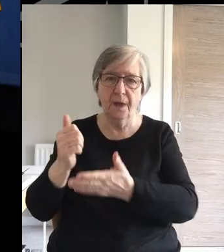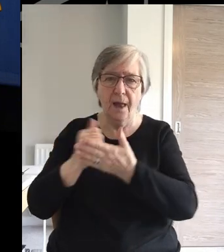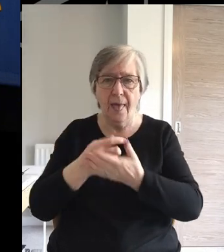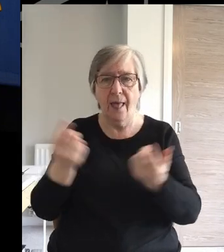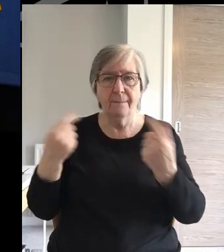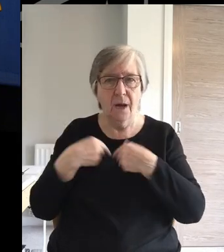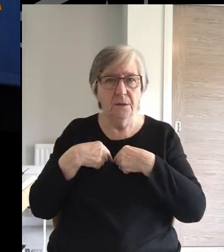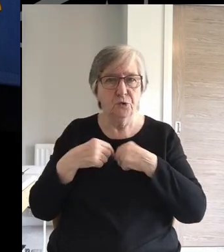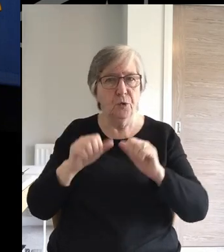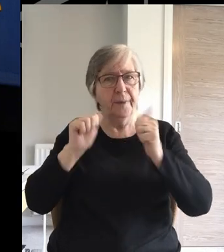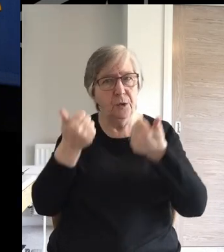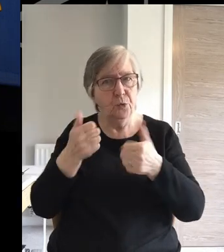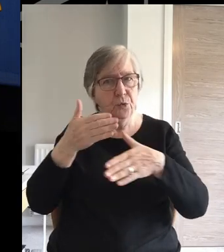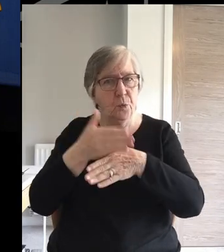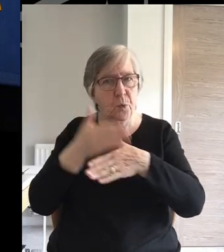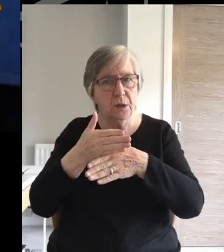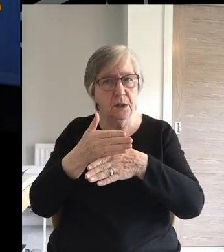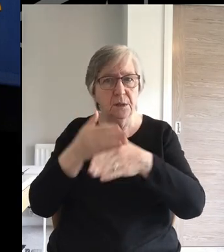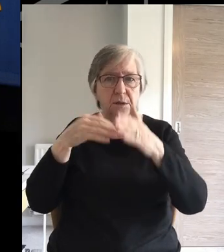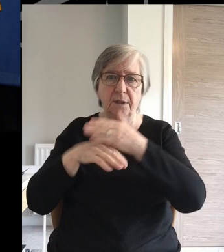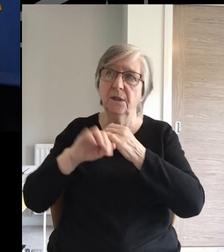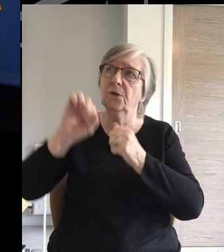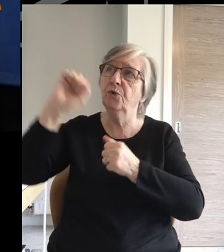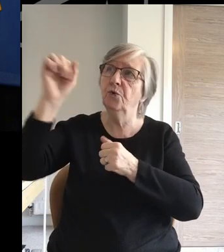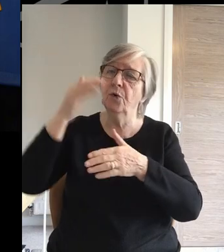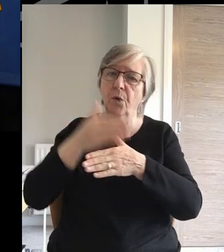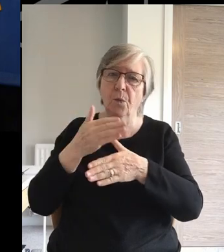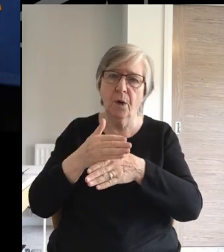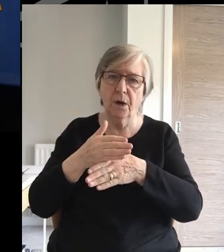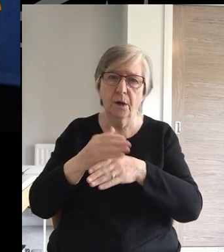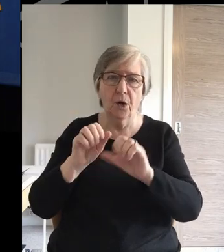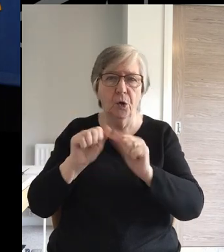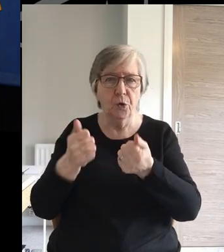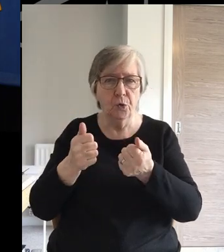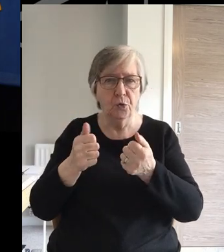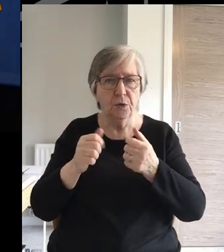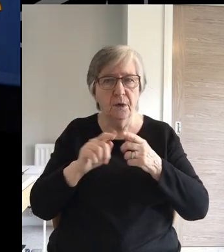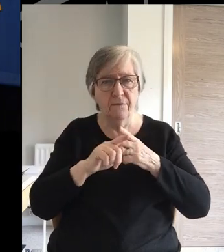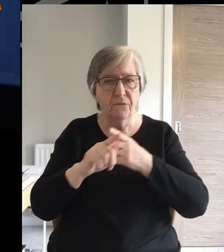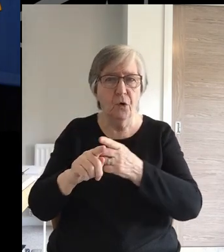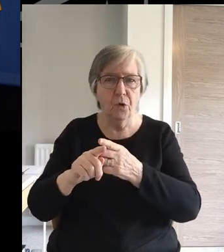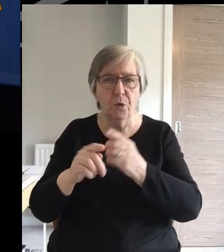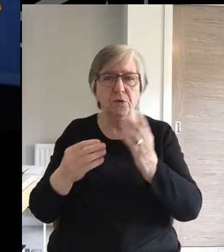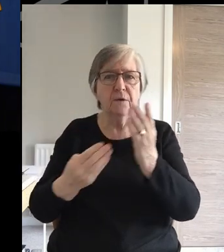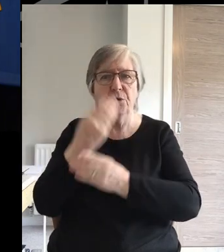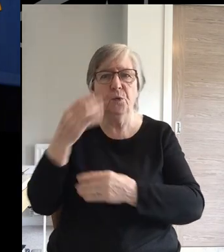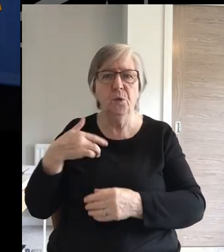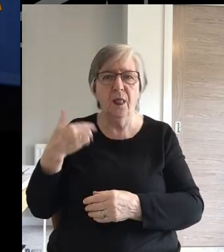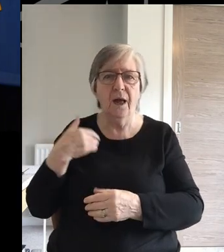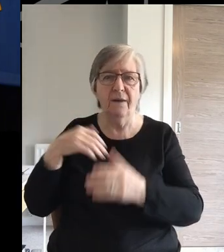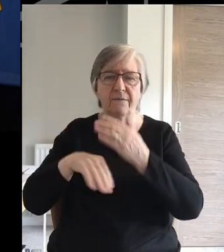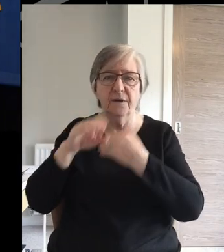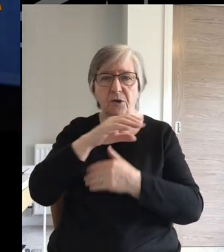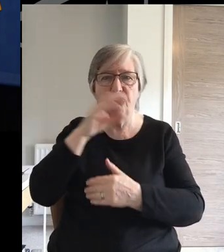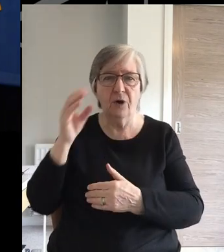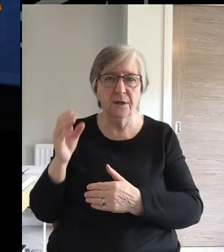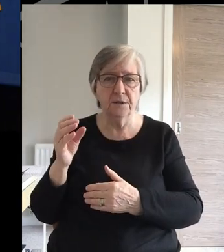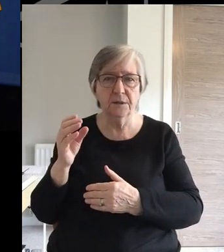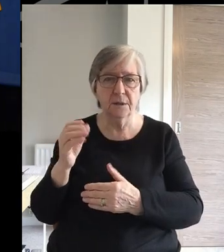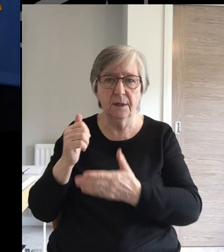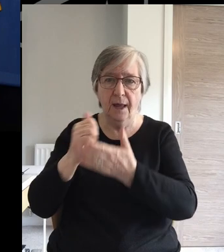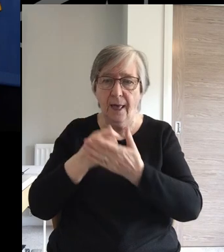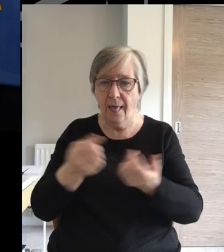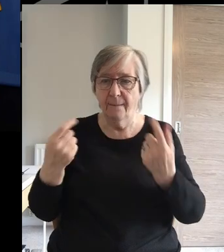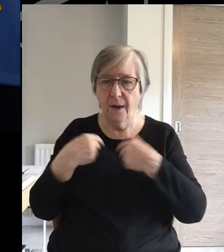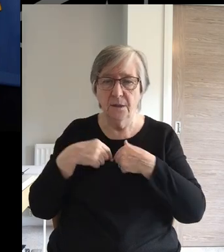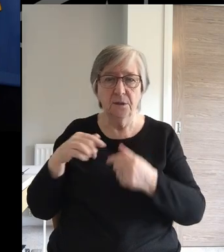Help us to be good stewards of your goodness. Help us to be good stewards of the new life that there is in Christ. And